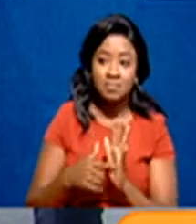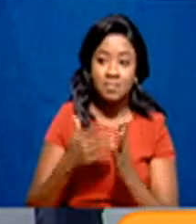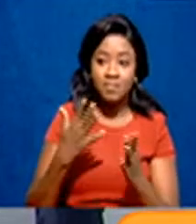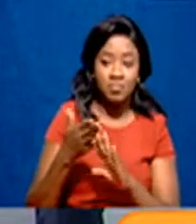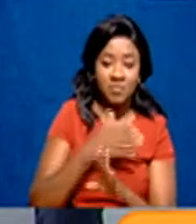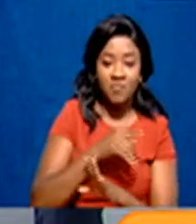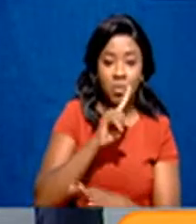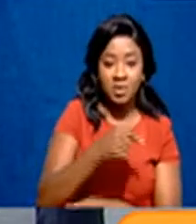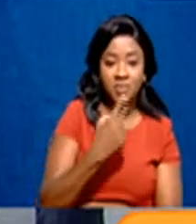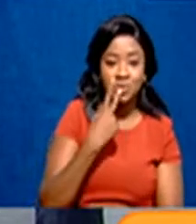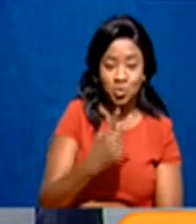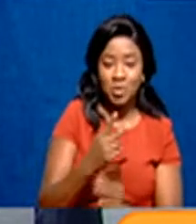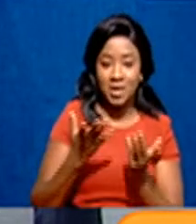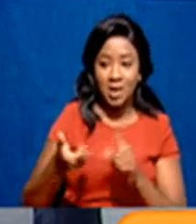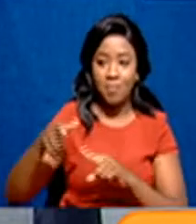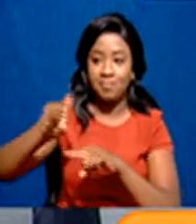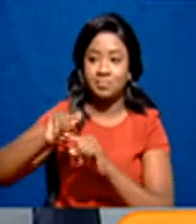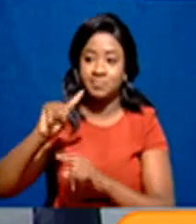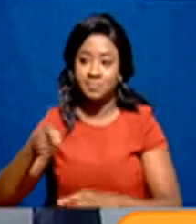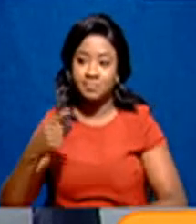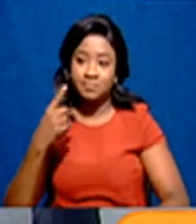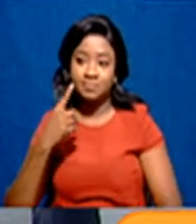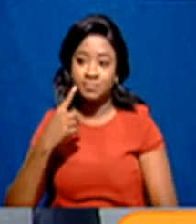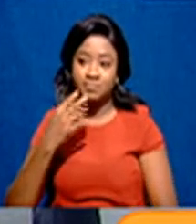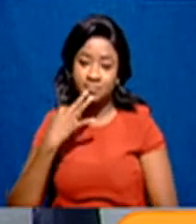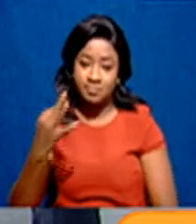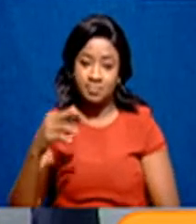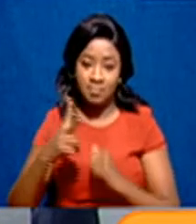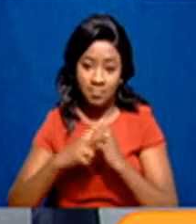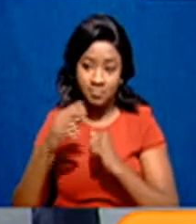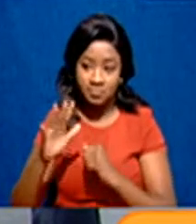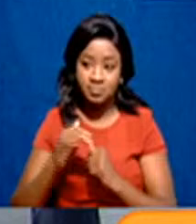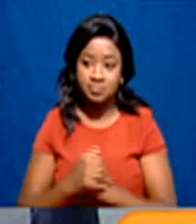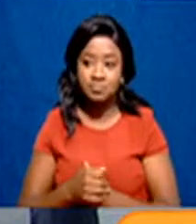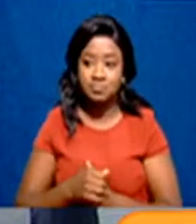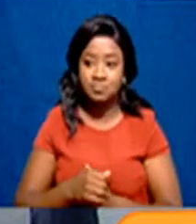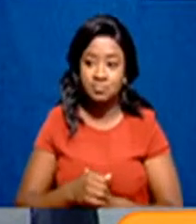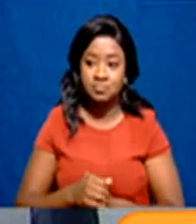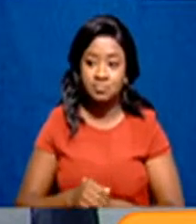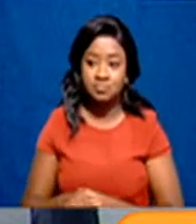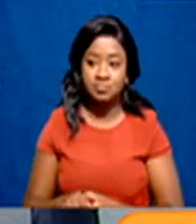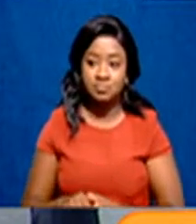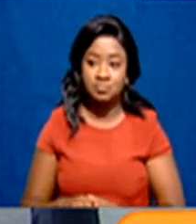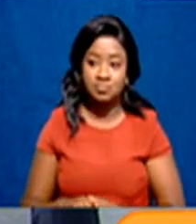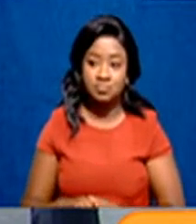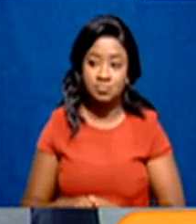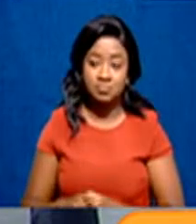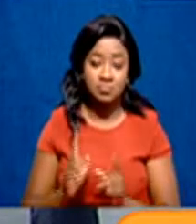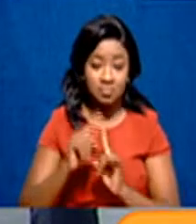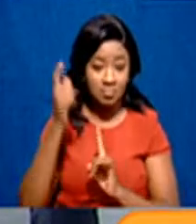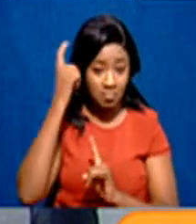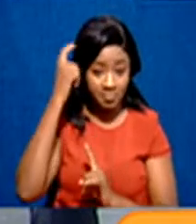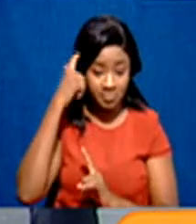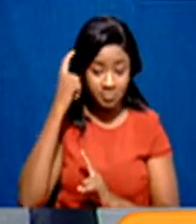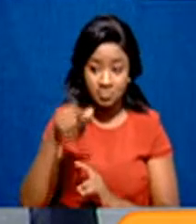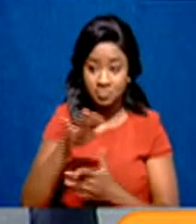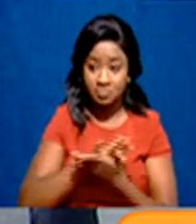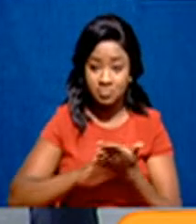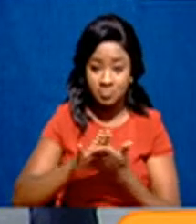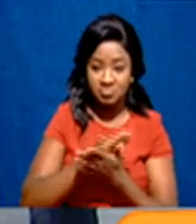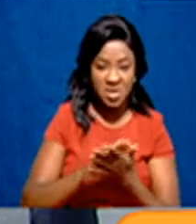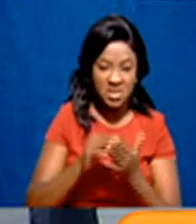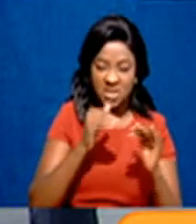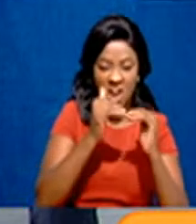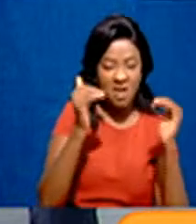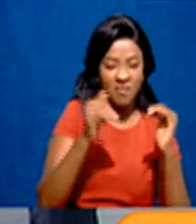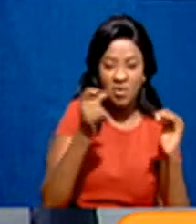now be paying 1,375. 200,000 and above used to pay 1,700. Remember, I mentioned earlier on it was based on the salary bracket. So